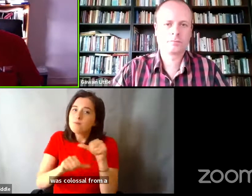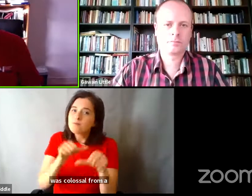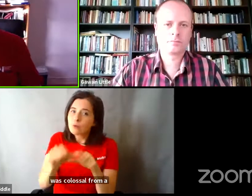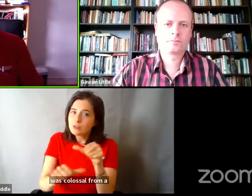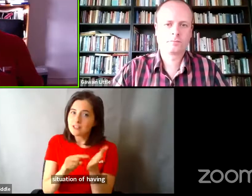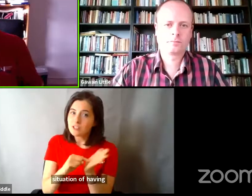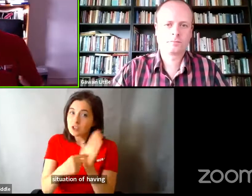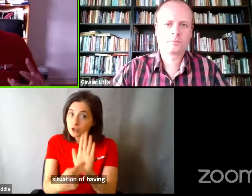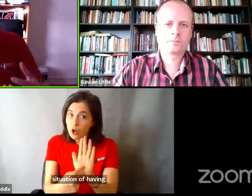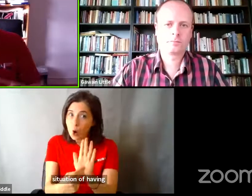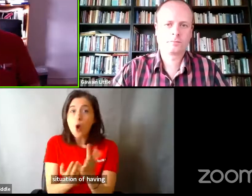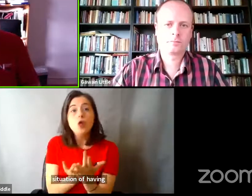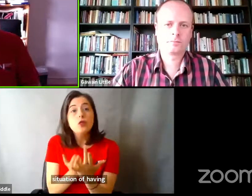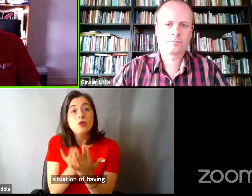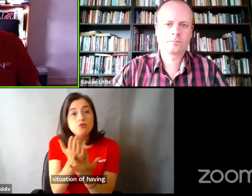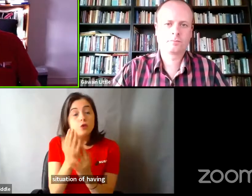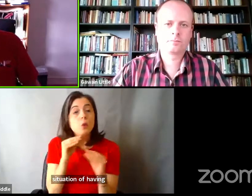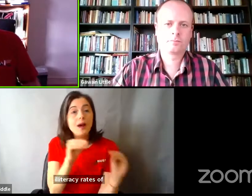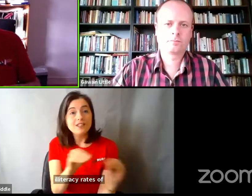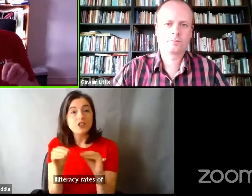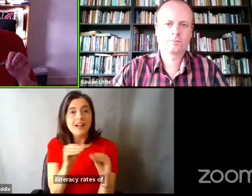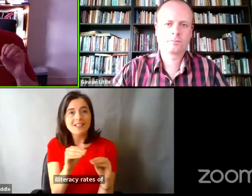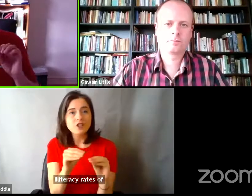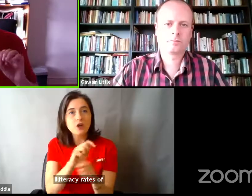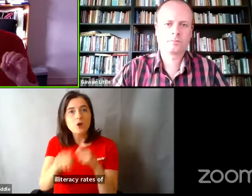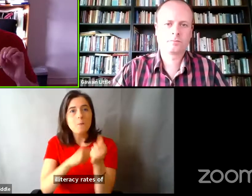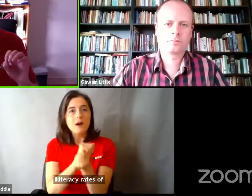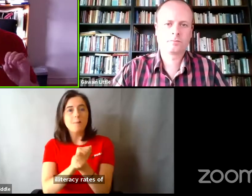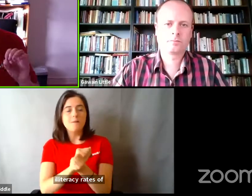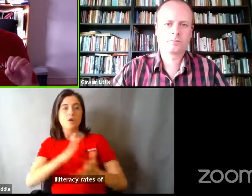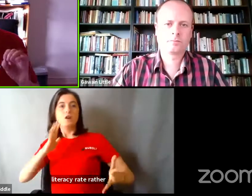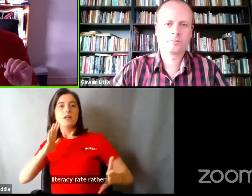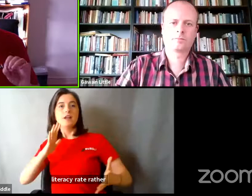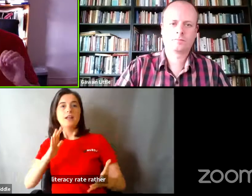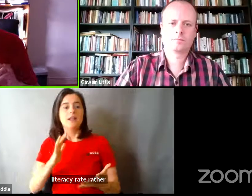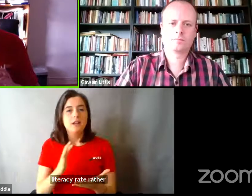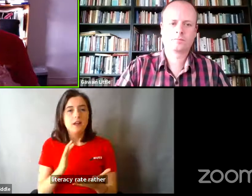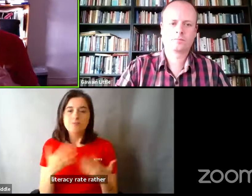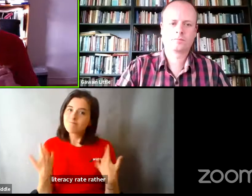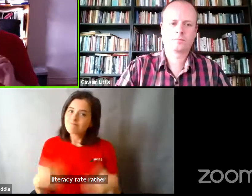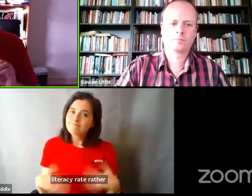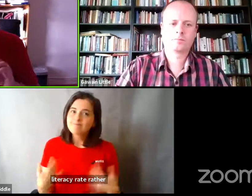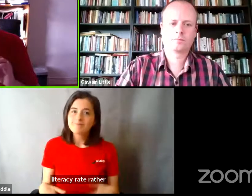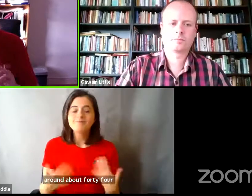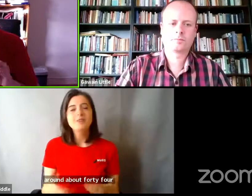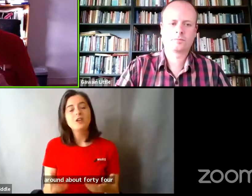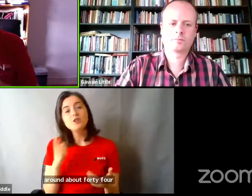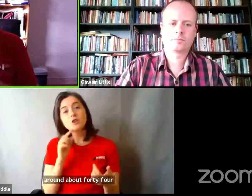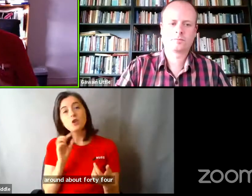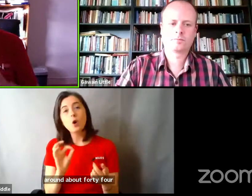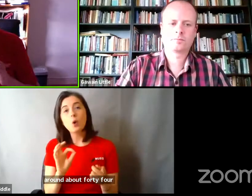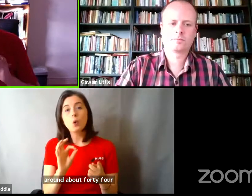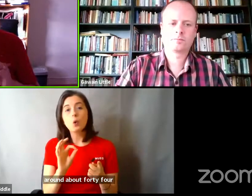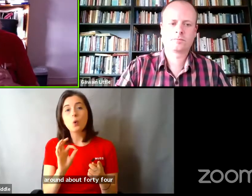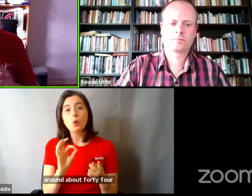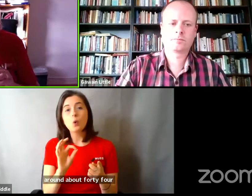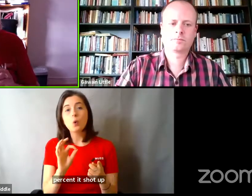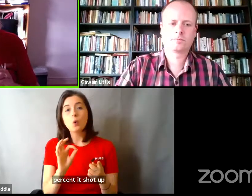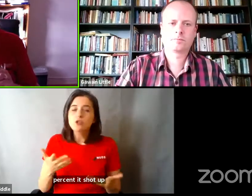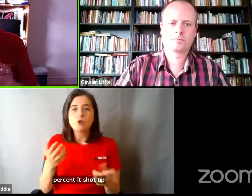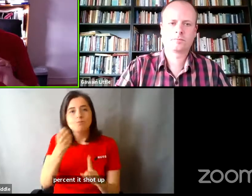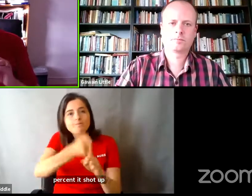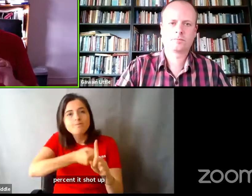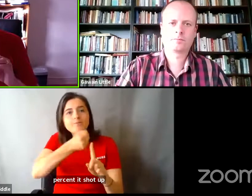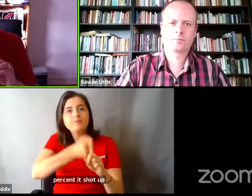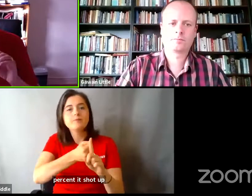people are liberated, through engaging with education. So I think that just the point I really want to make and emphasize is the extent to